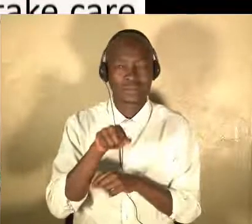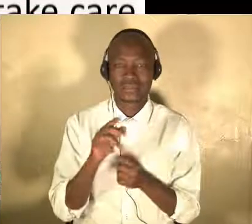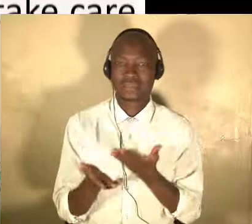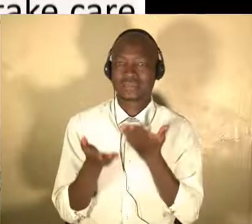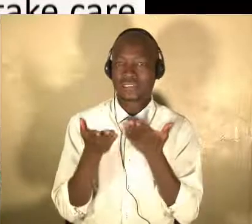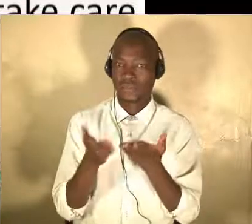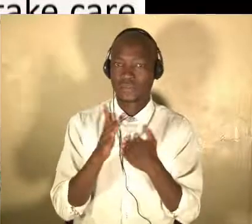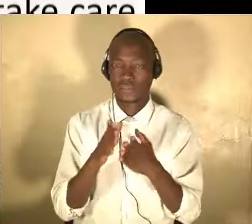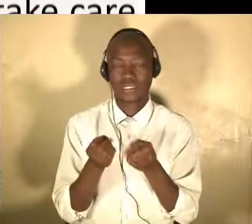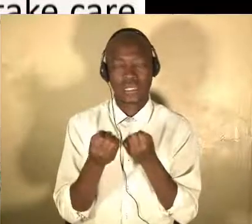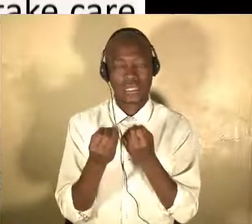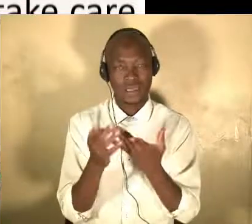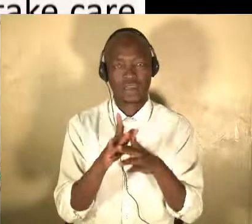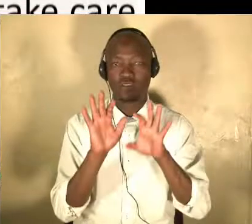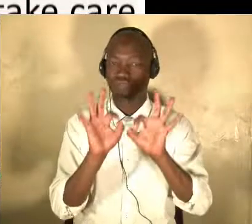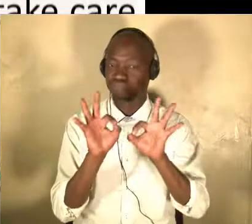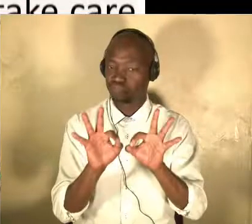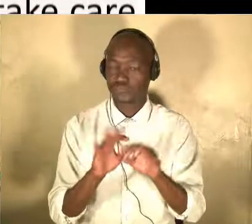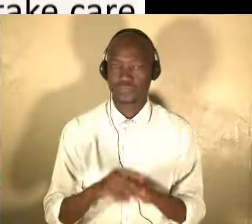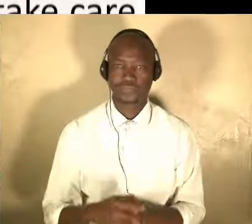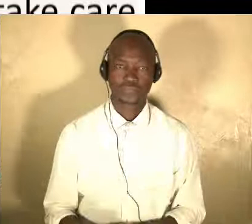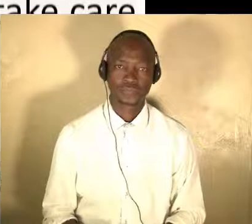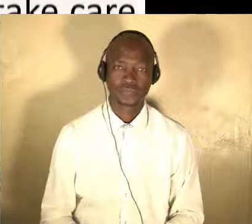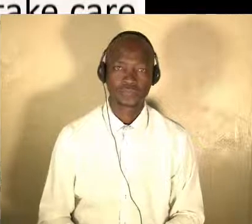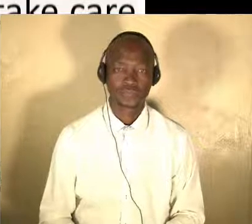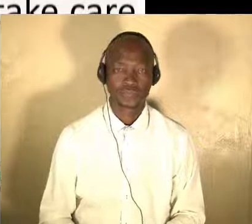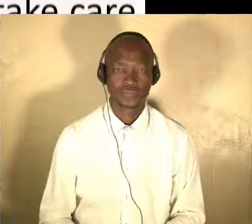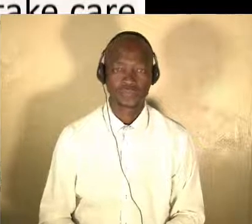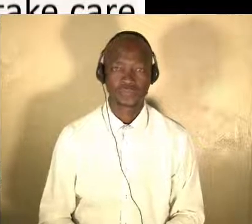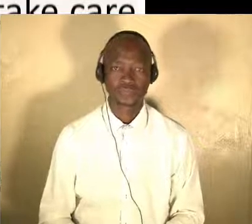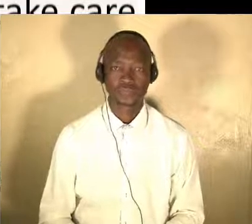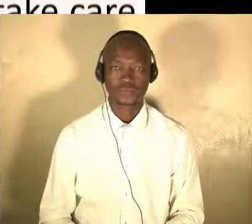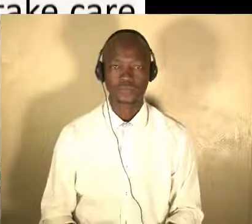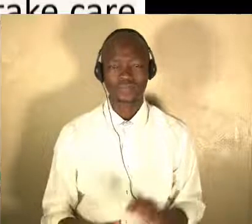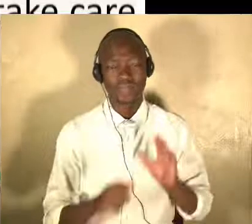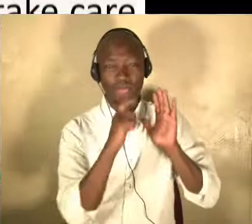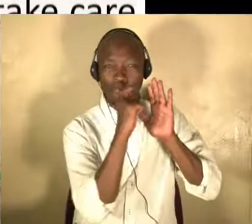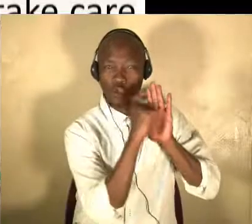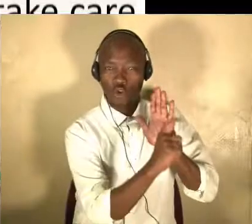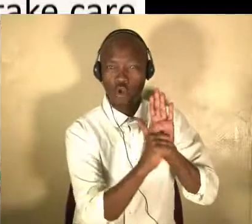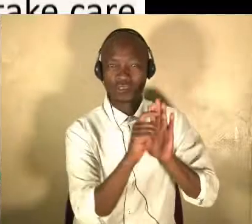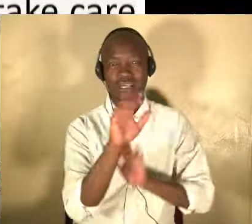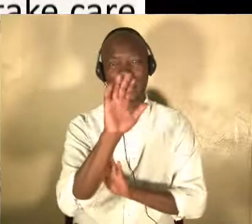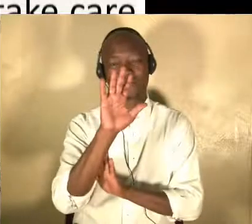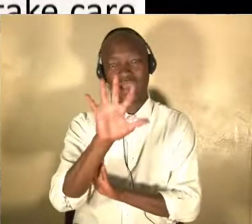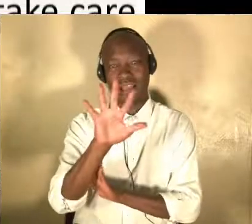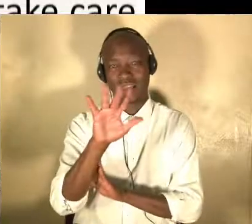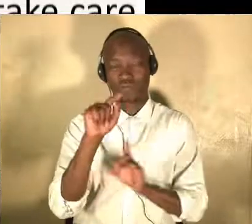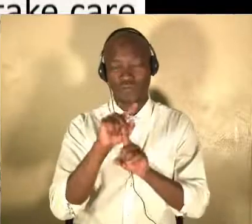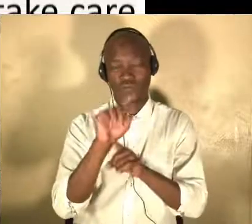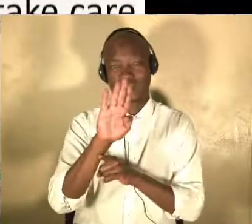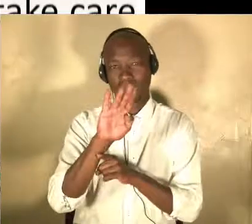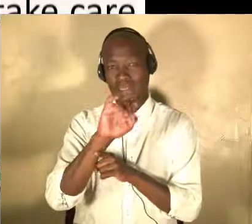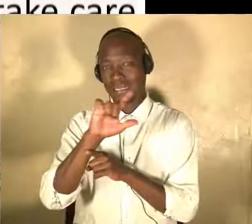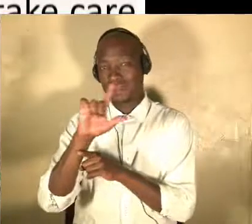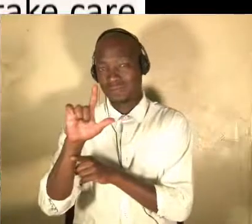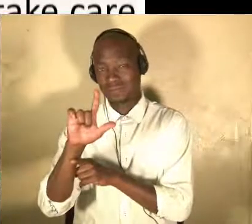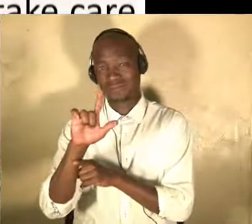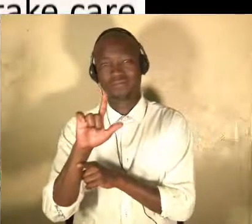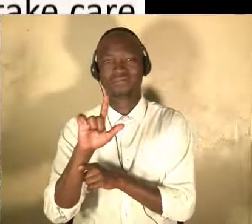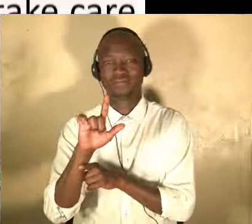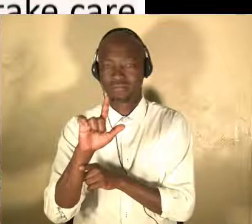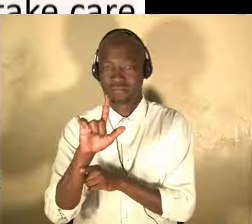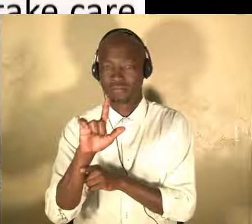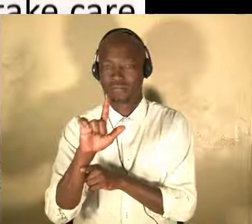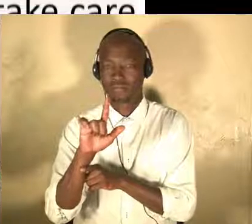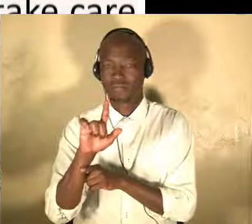rendered effectively. And clause 5 of the bill it